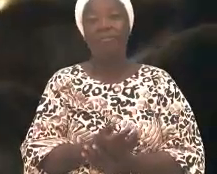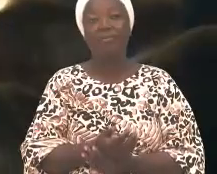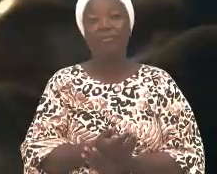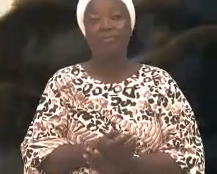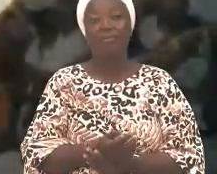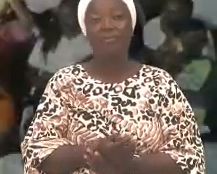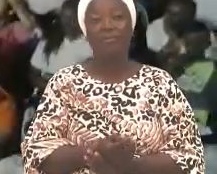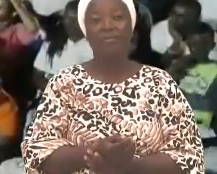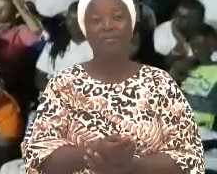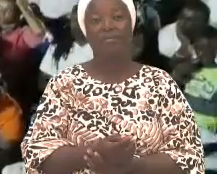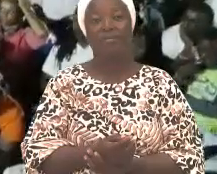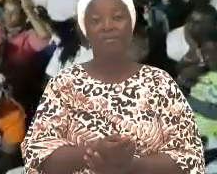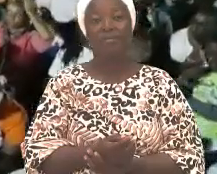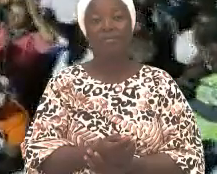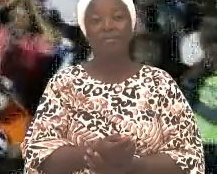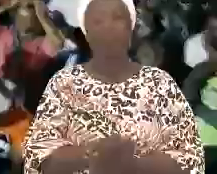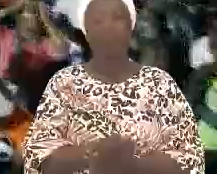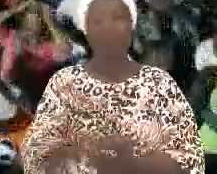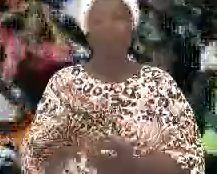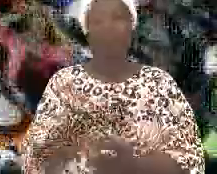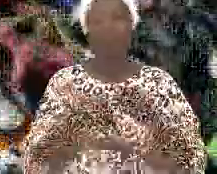While the rest of us remain